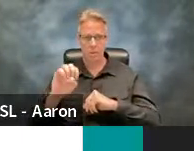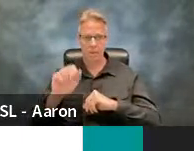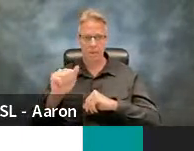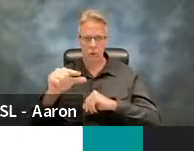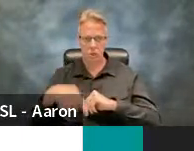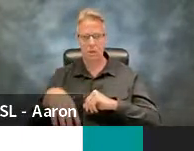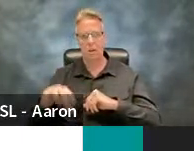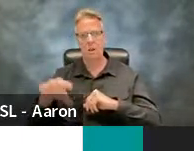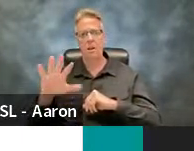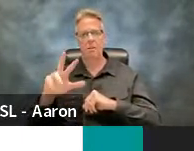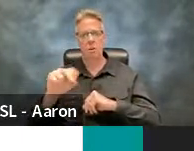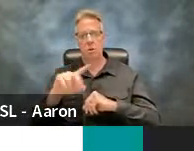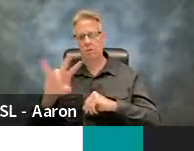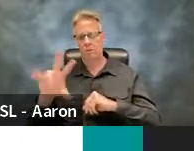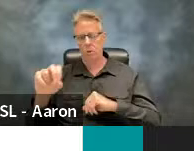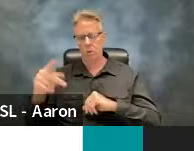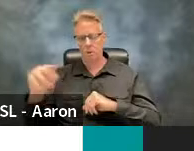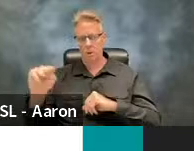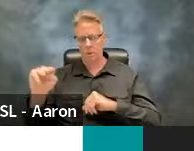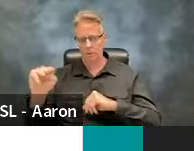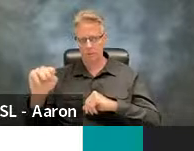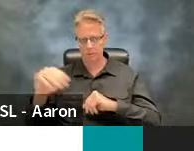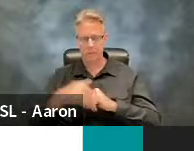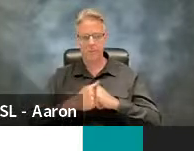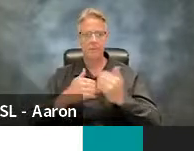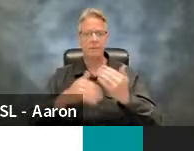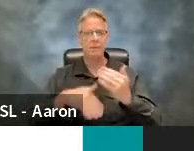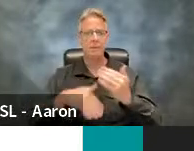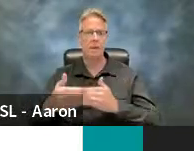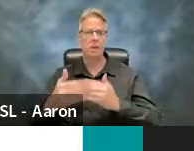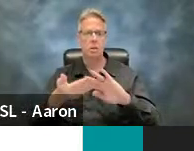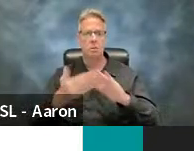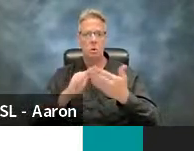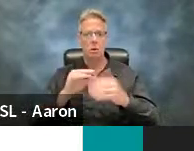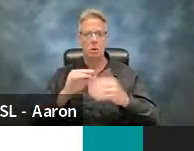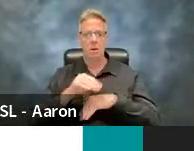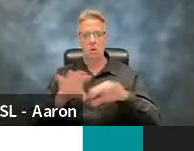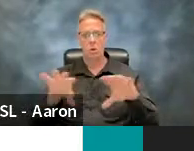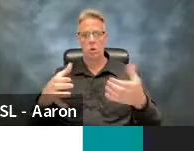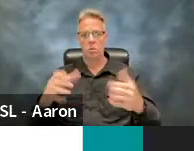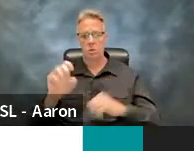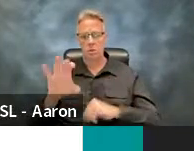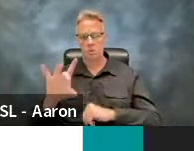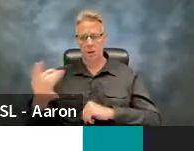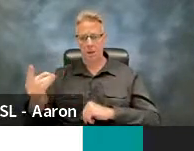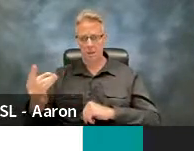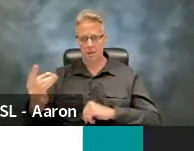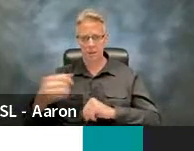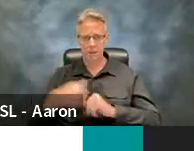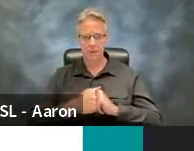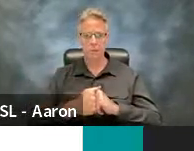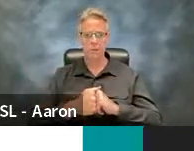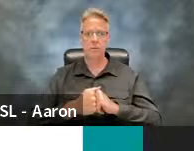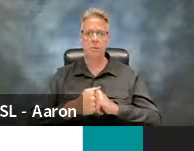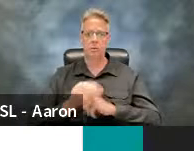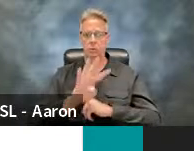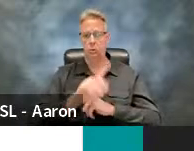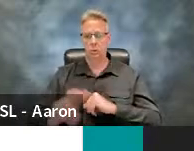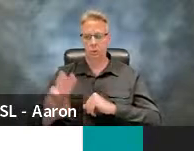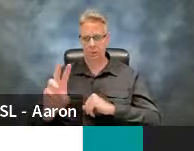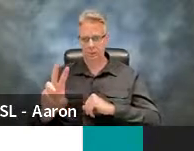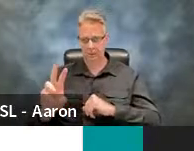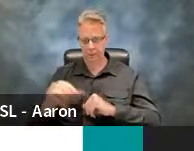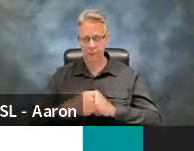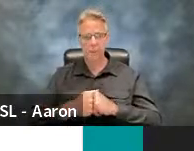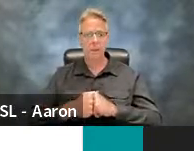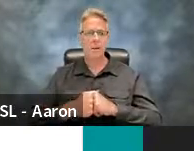5:30 to 7:30 p.m. Our next Community Advisory Group meeting will be on December 8th, 4 to 6 p.m. And